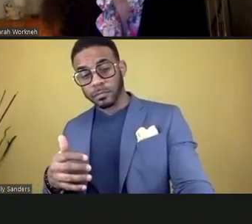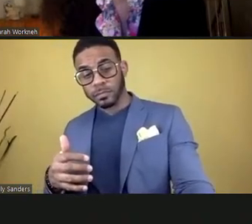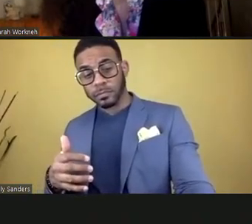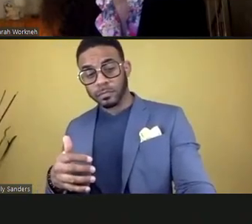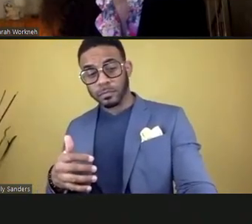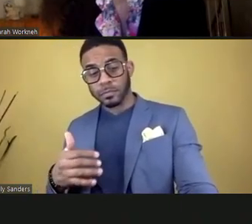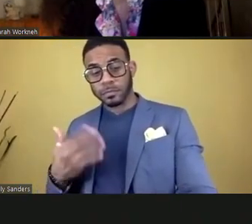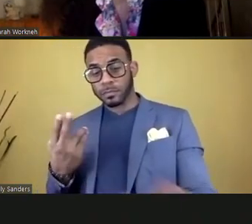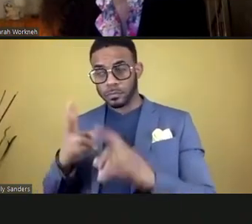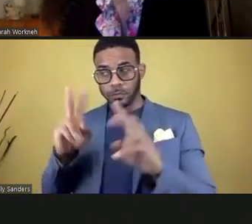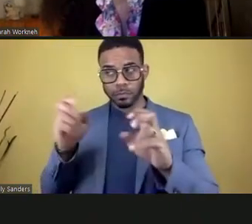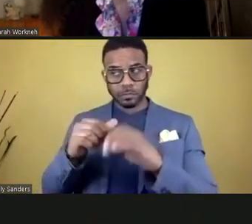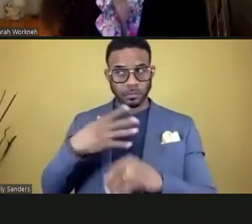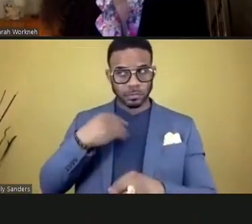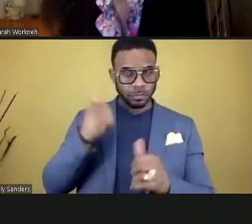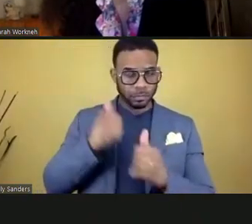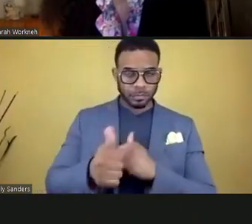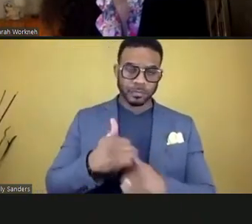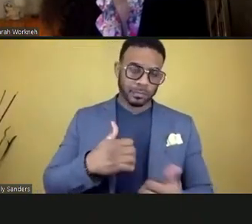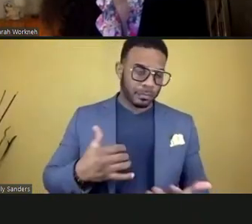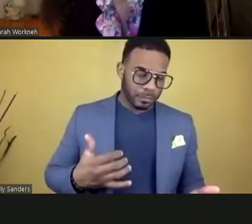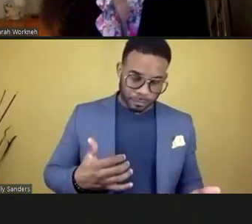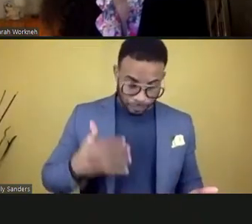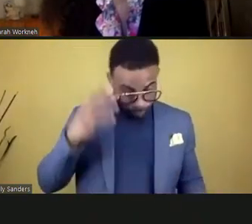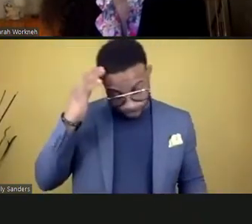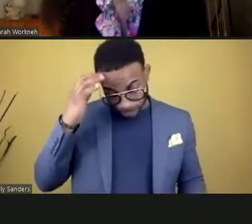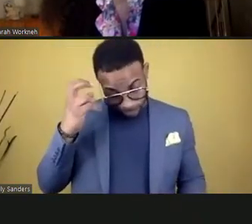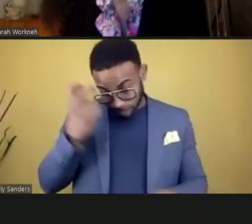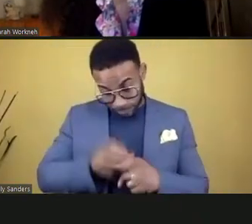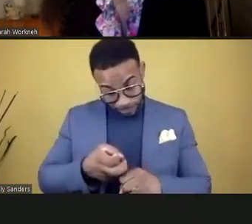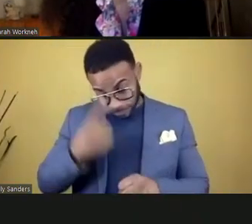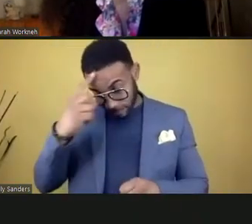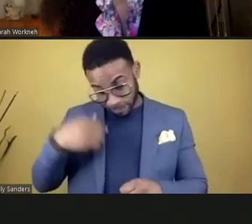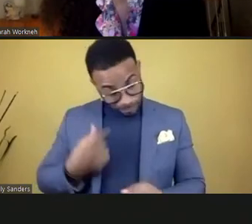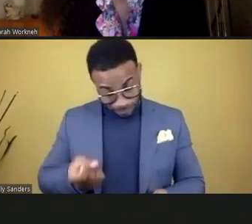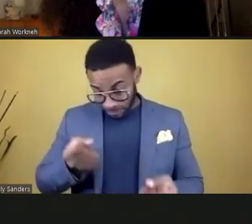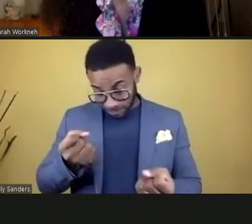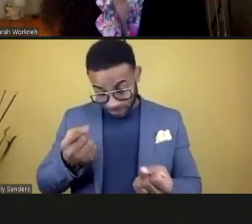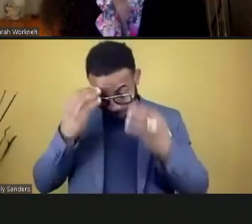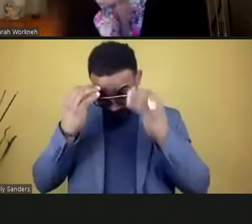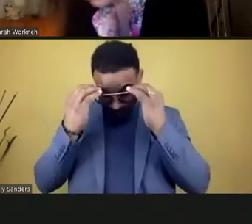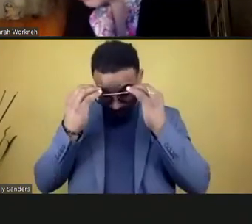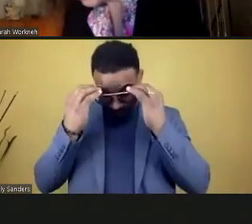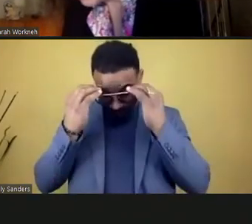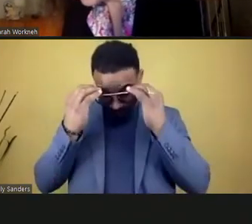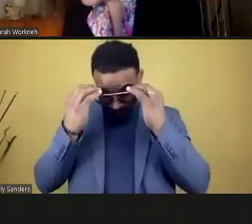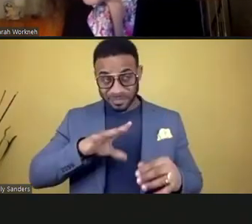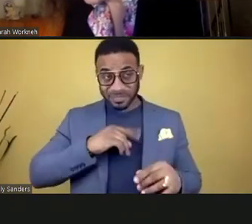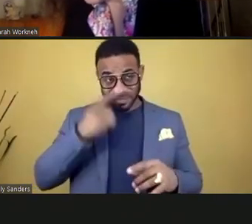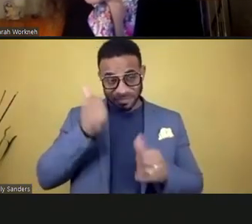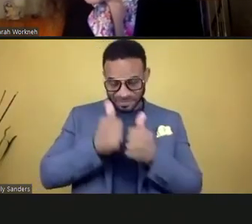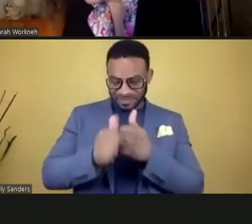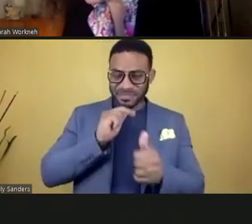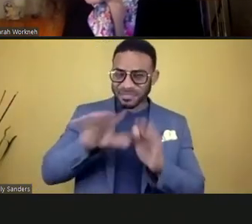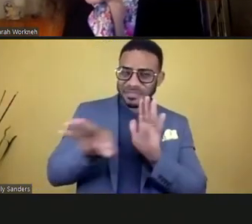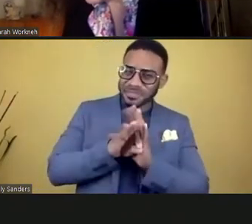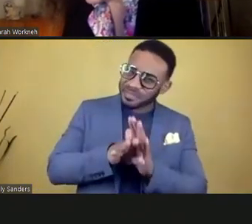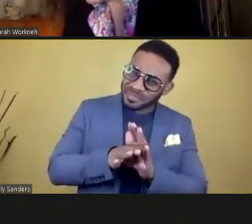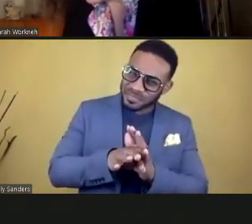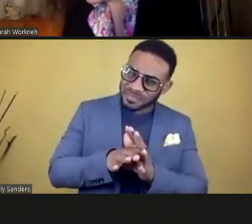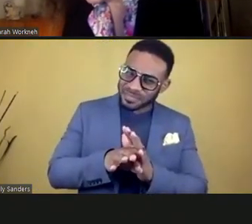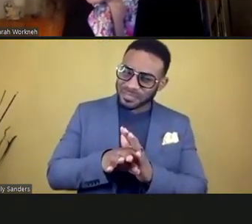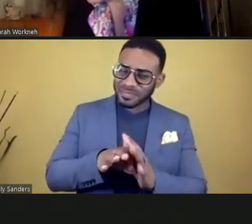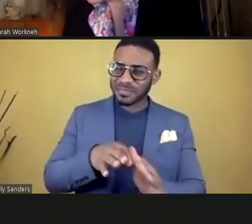they use the phrase white passing, which is hard for me to kind of ingest because passing is a choice.